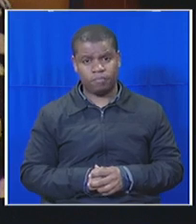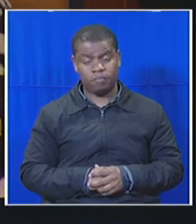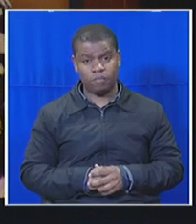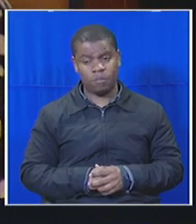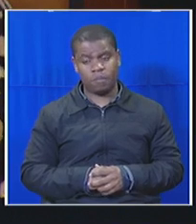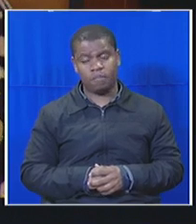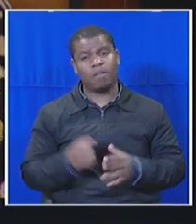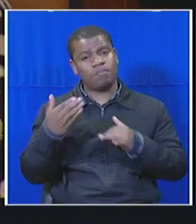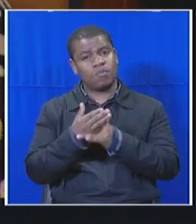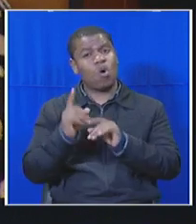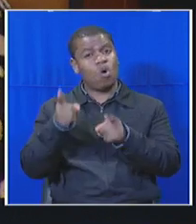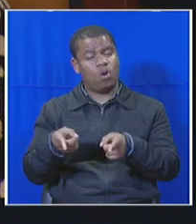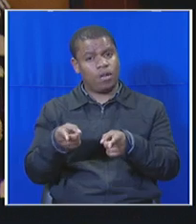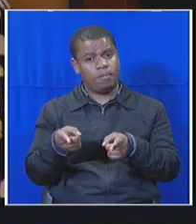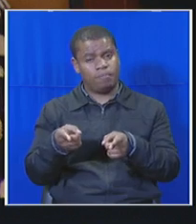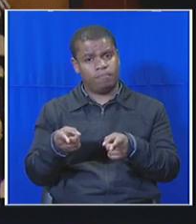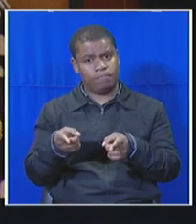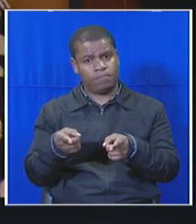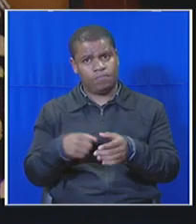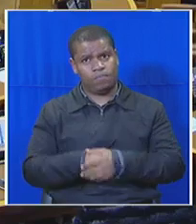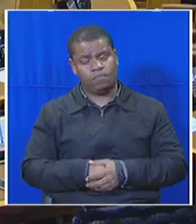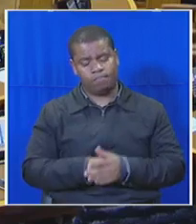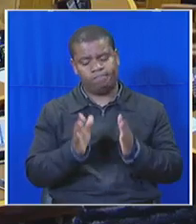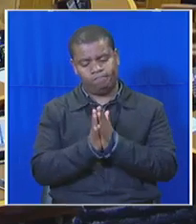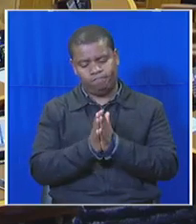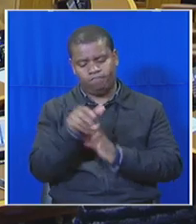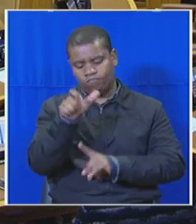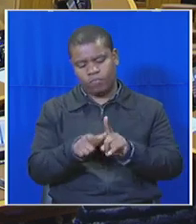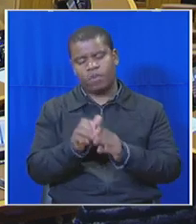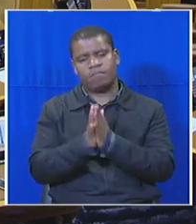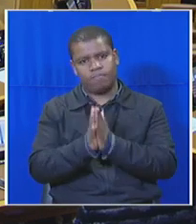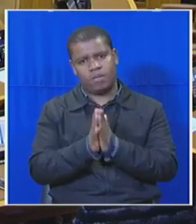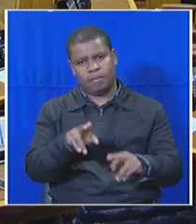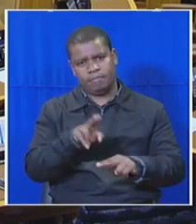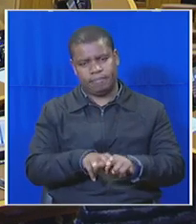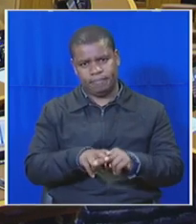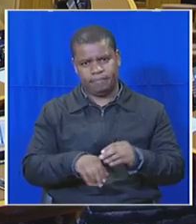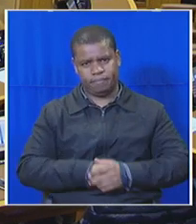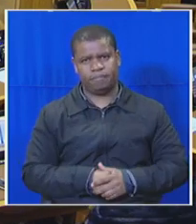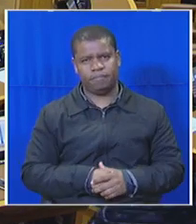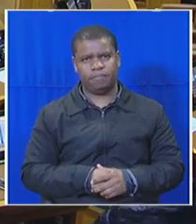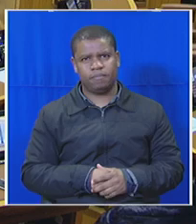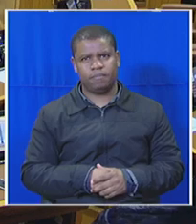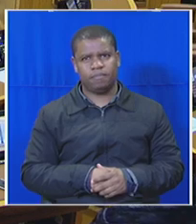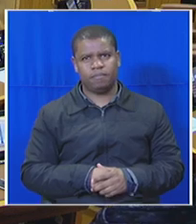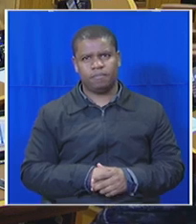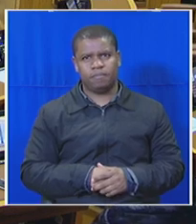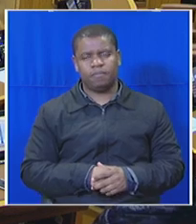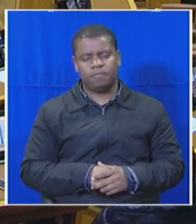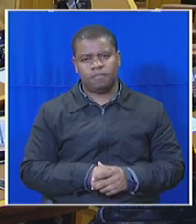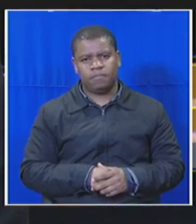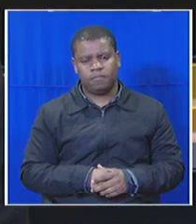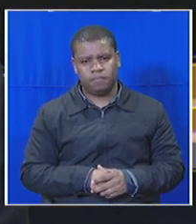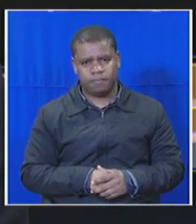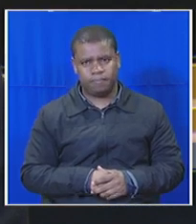honorable Does the opposition Order, not Honorable run to Make. them when they are... Can you take your seat, honorable